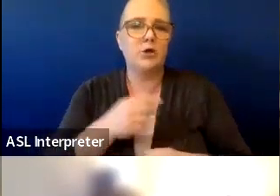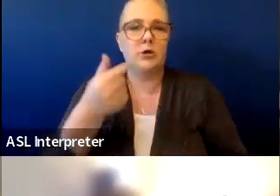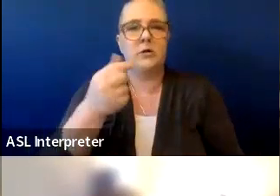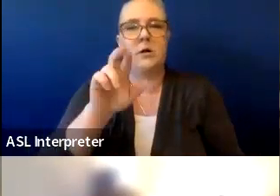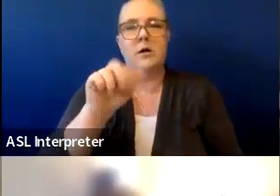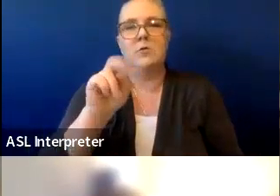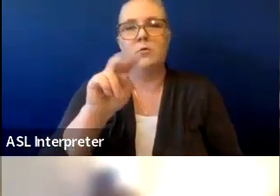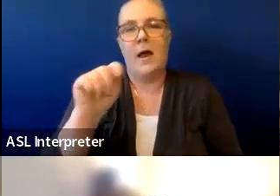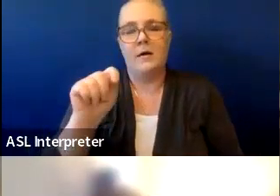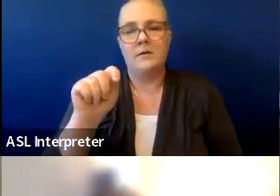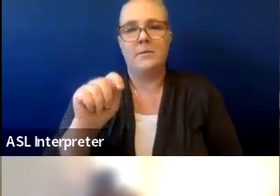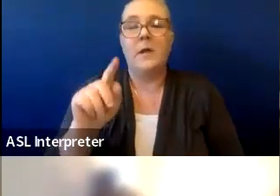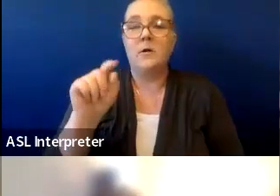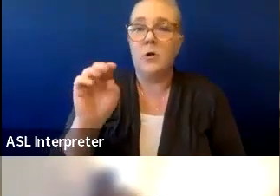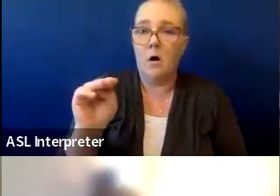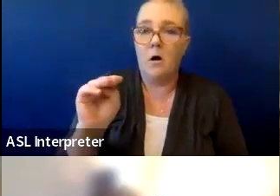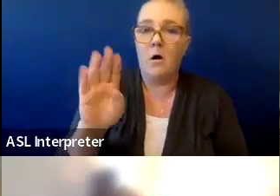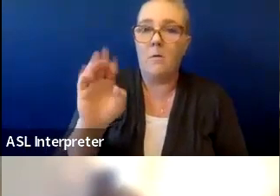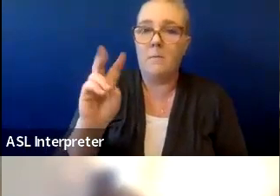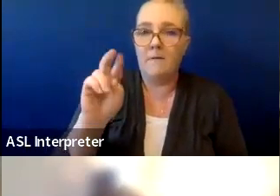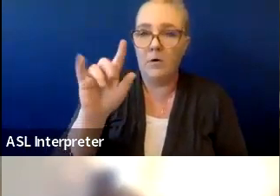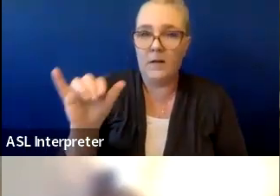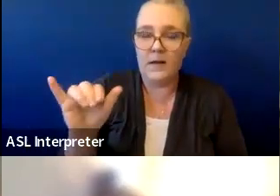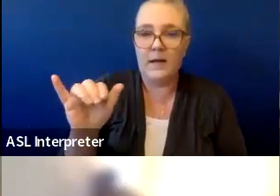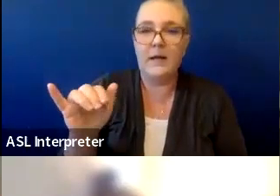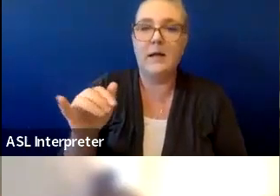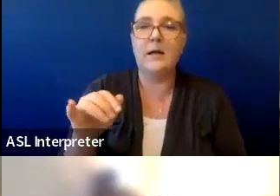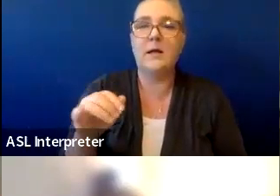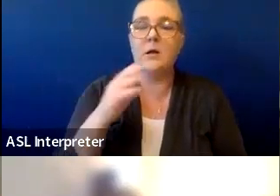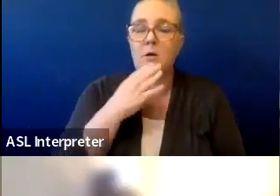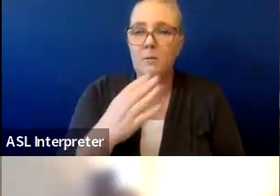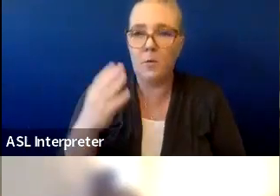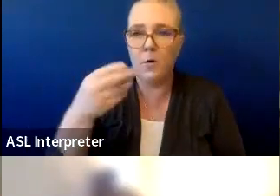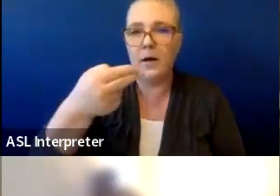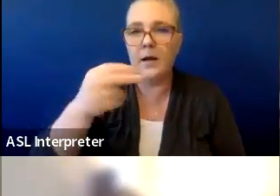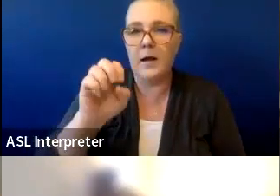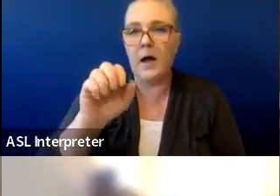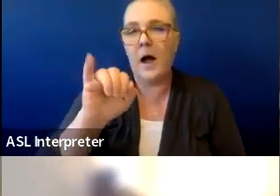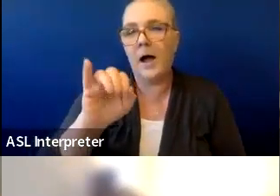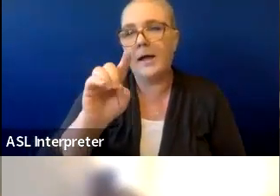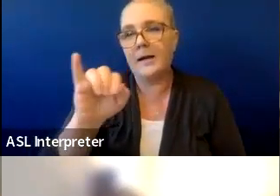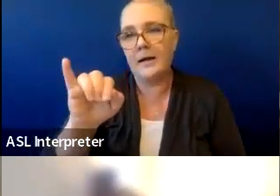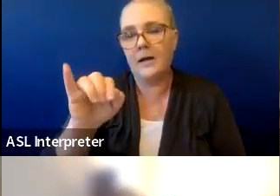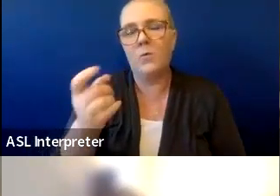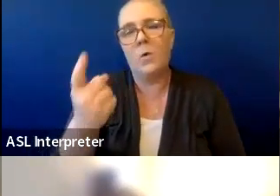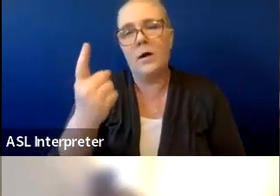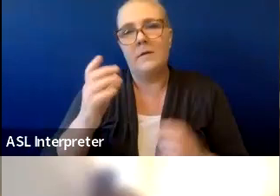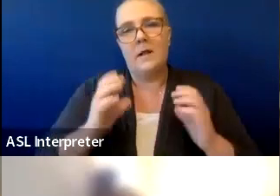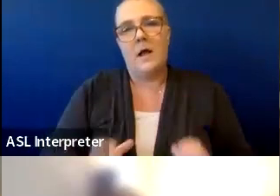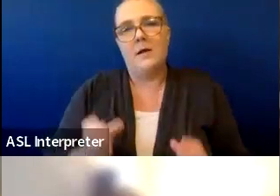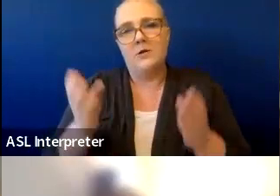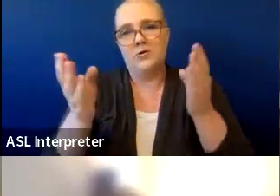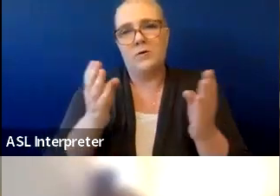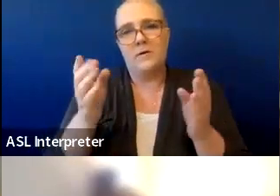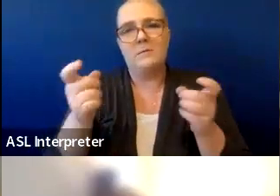good morning. They're within Helen's unit. Good morning to Heidi. Heidi's one of our client services managers up the hill in